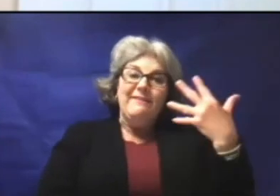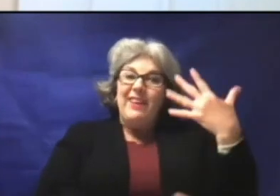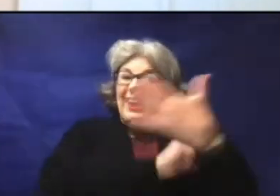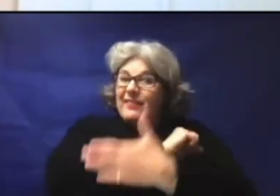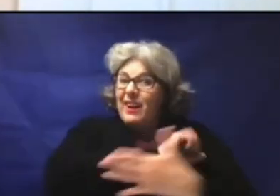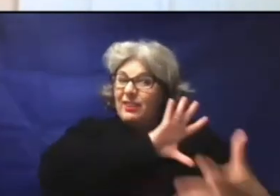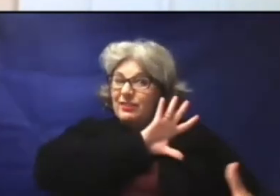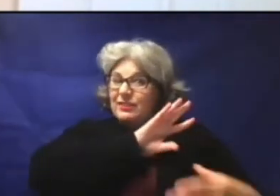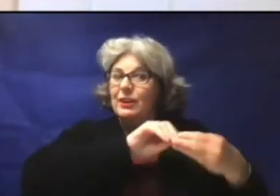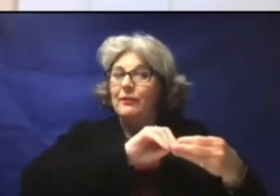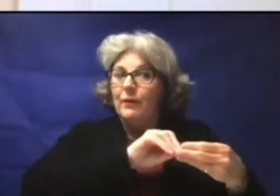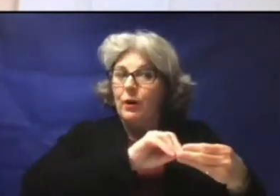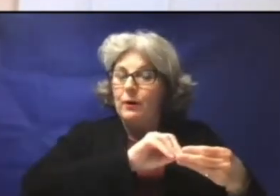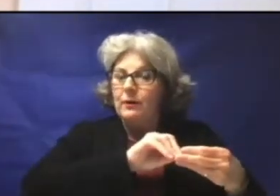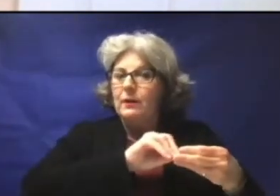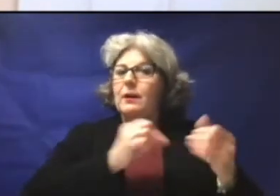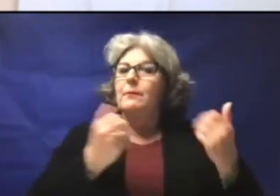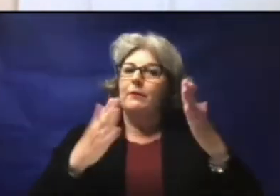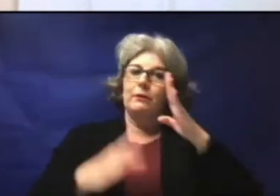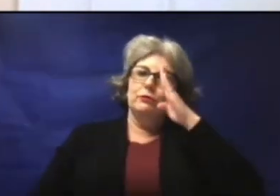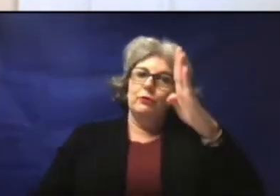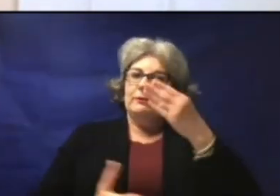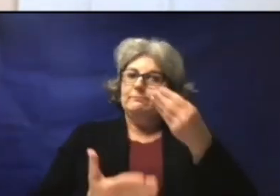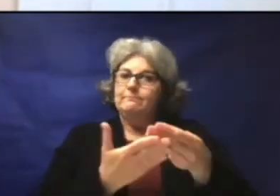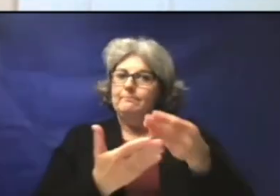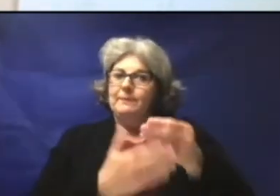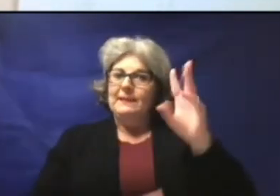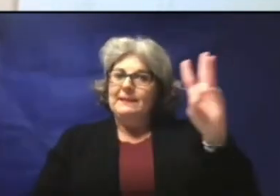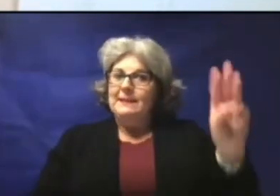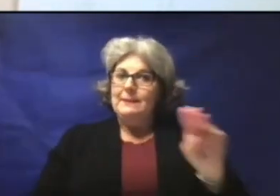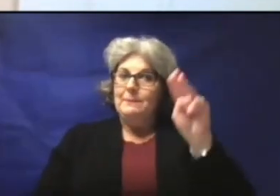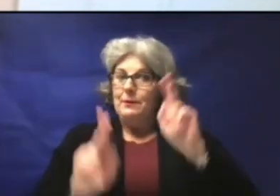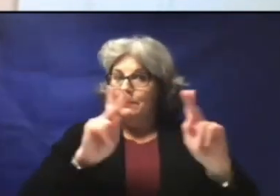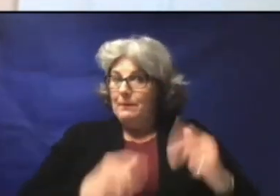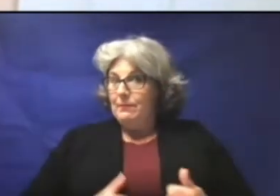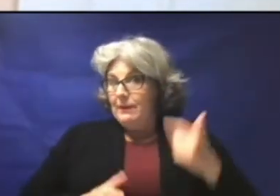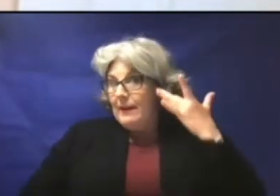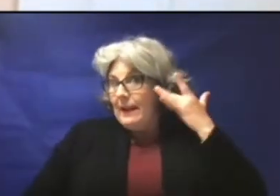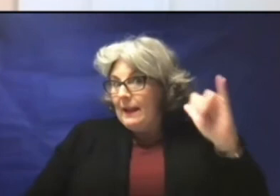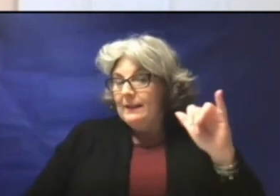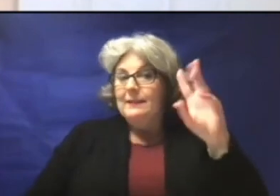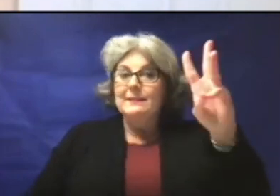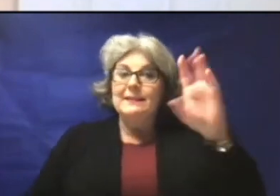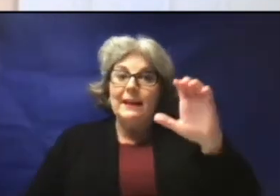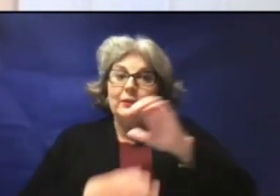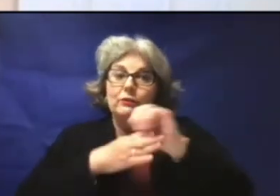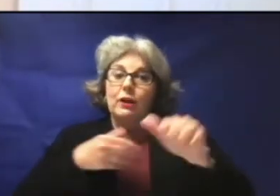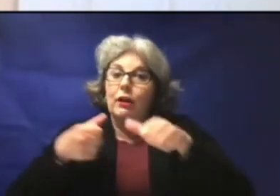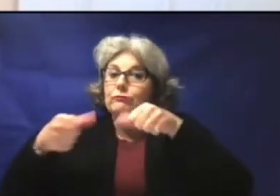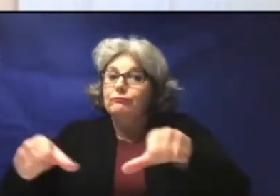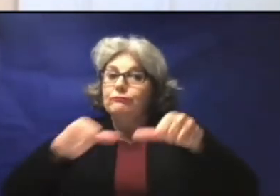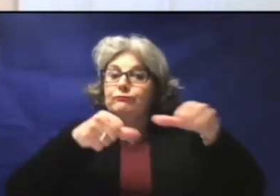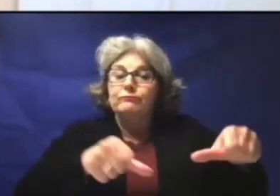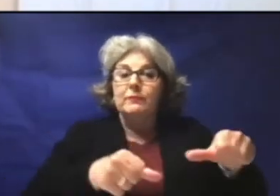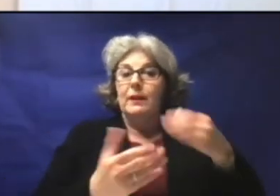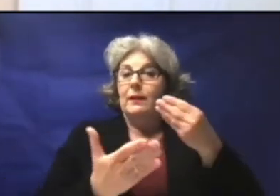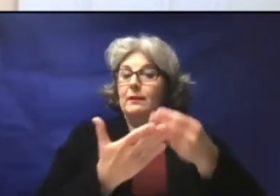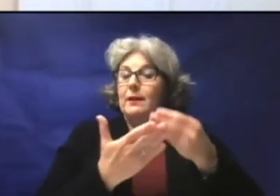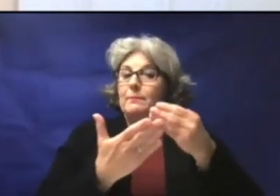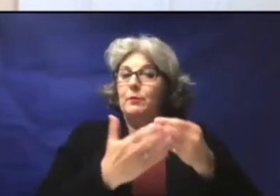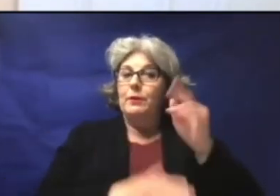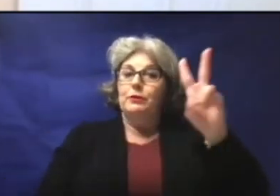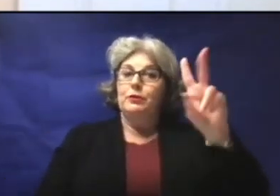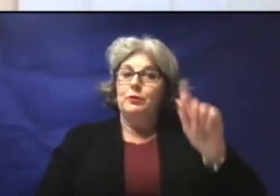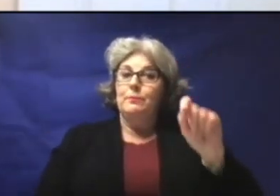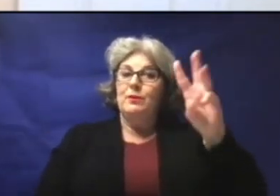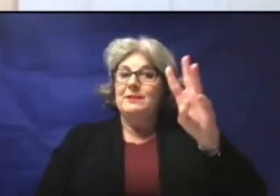countries. He's also providing direct relief to 6 million Californians with $600 cash payments, as well as more than